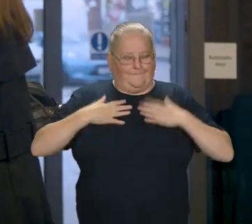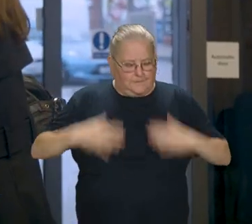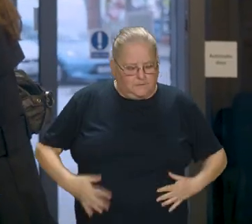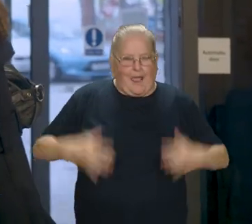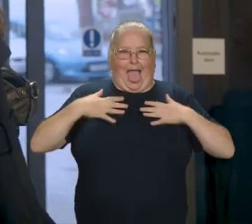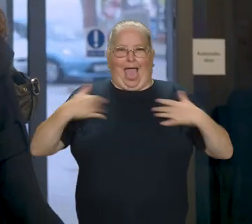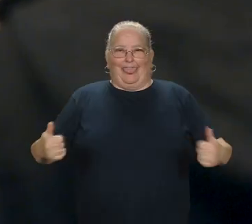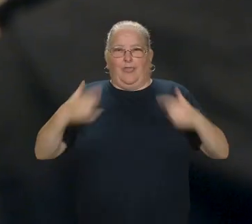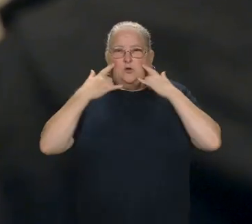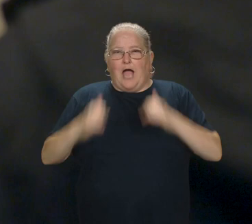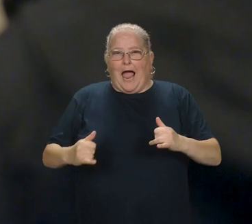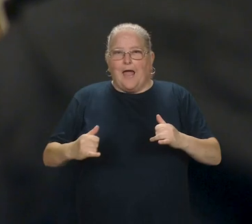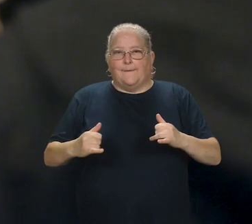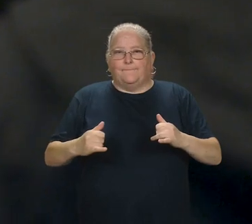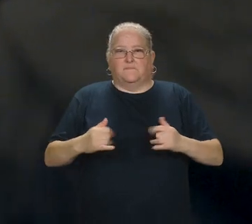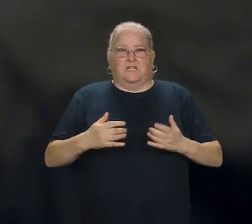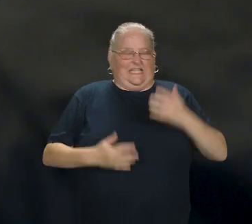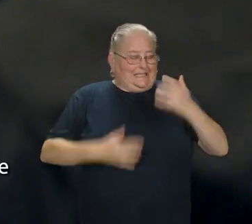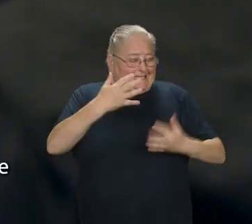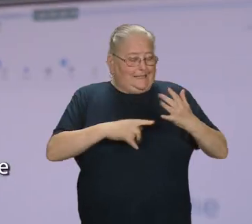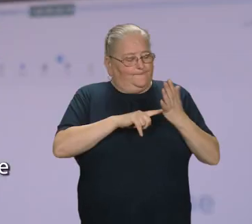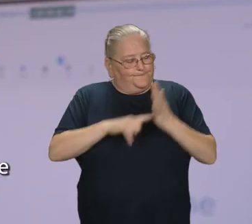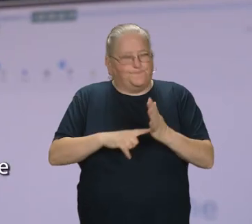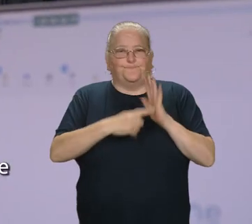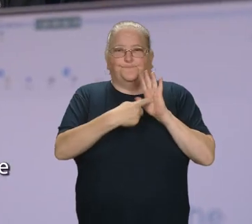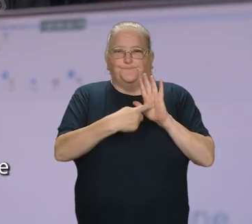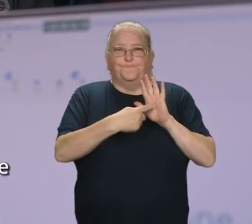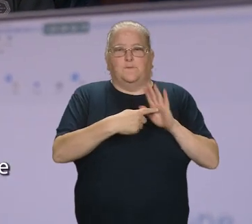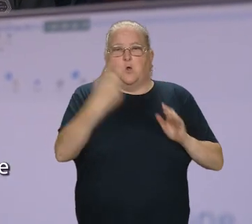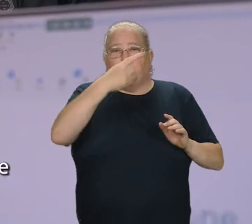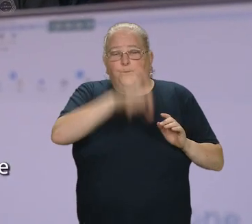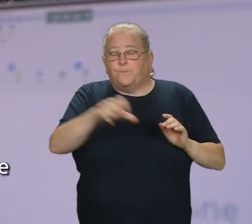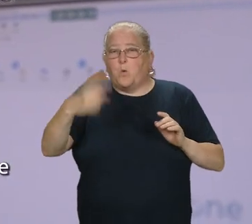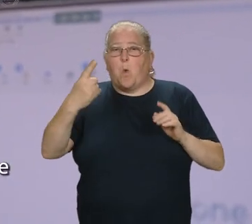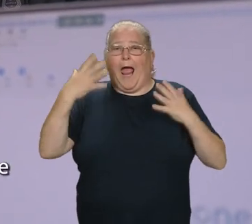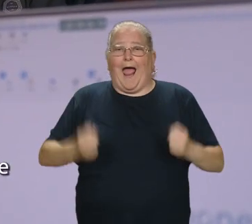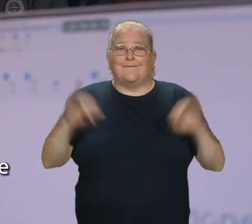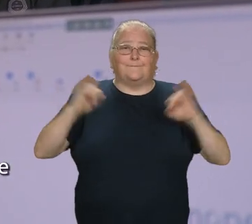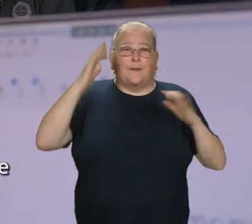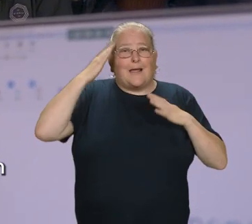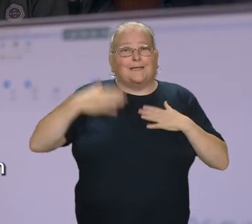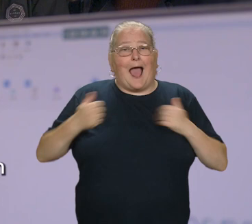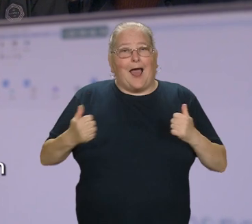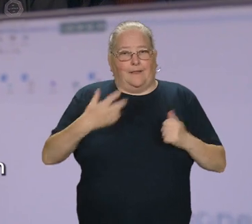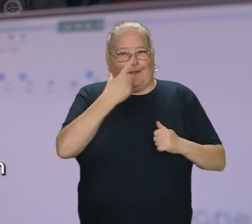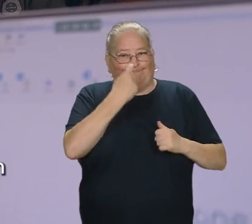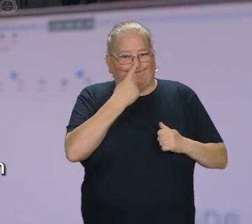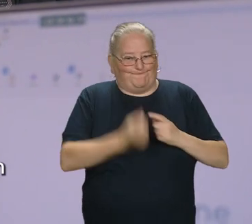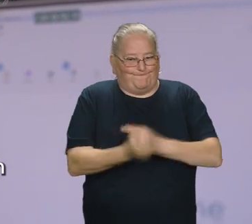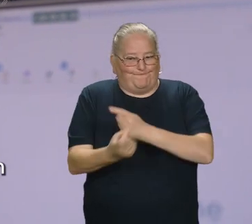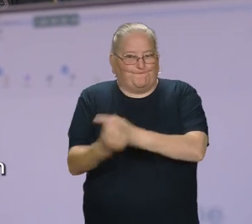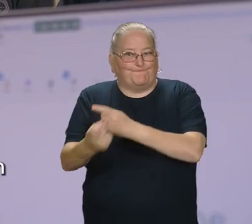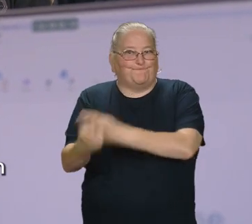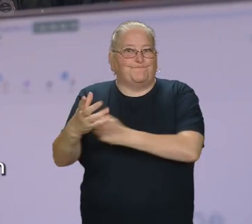physical health check. Statistics show that someone who lives with a severe mental illness is more likely to develop